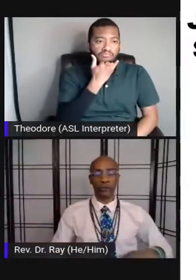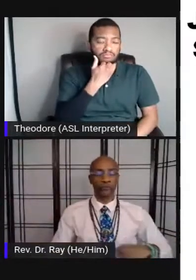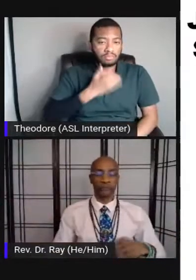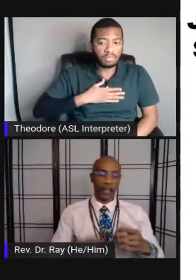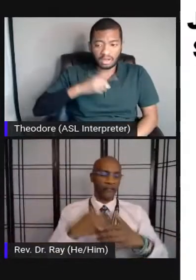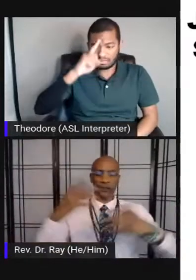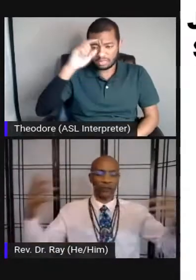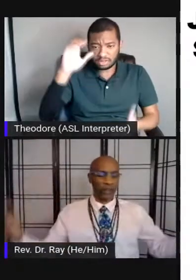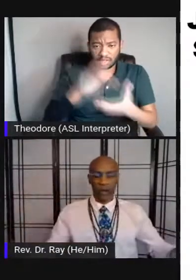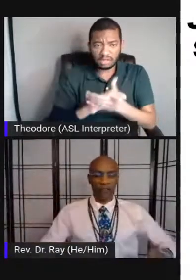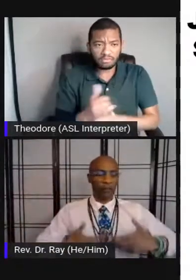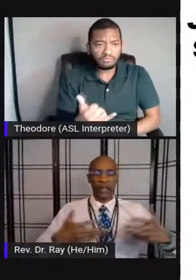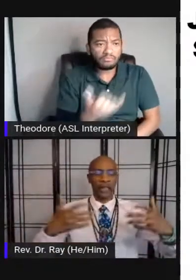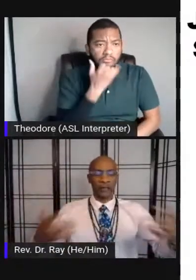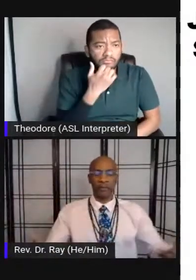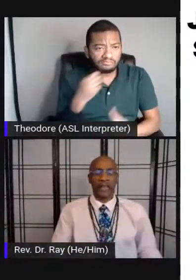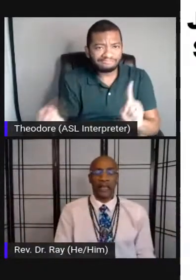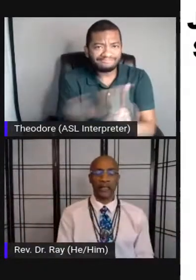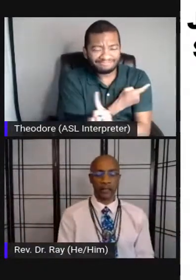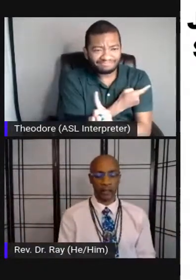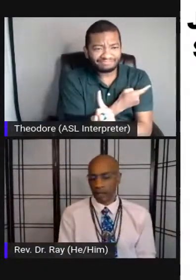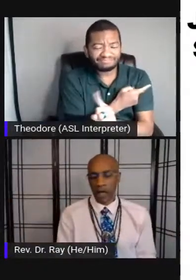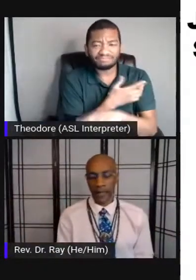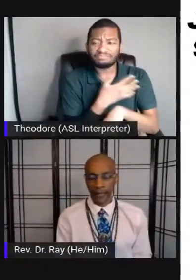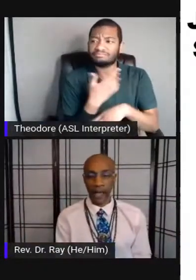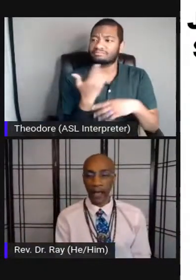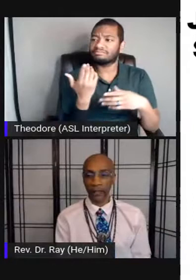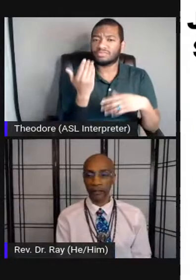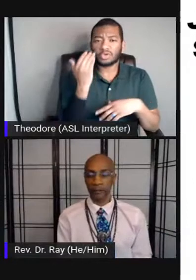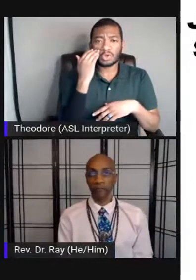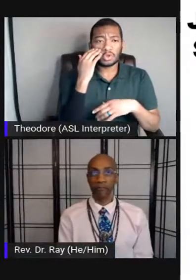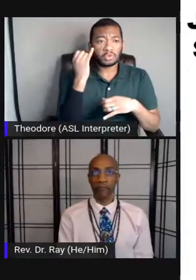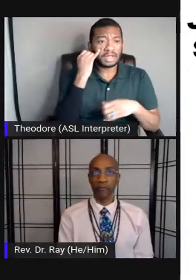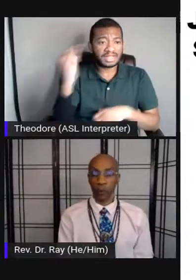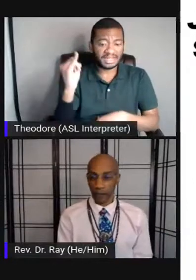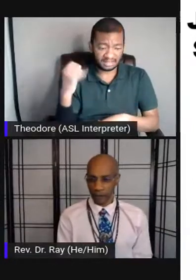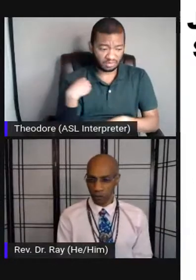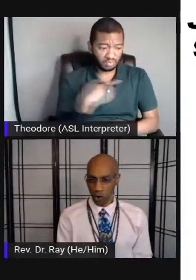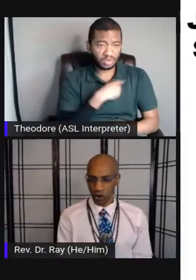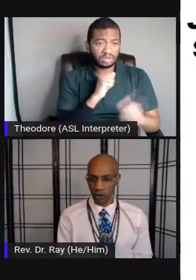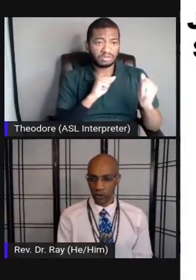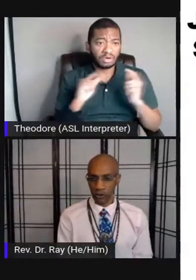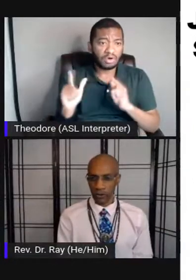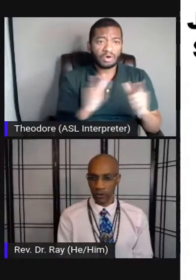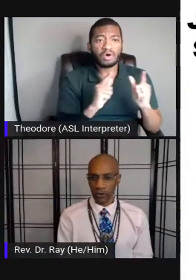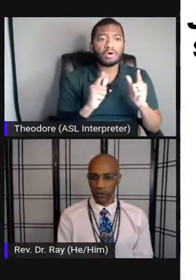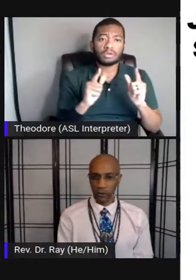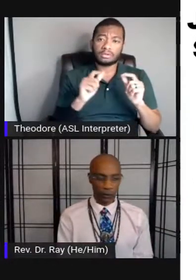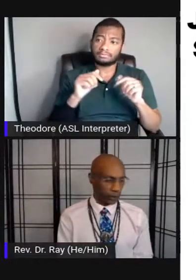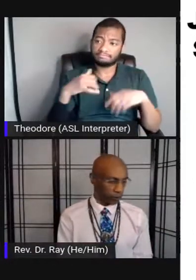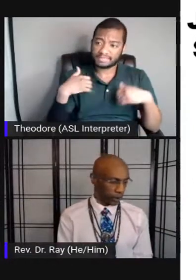immortal, ever being beings, because God can't die. But what if I'm wrong?